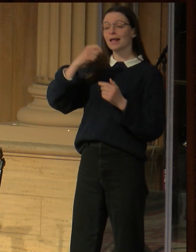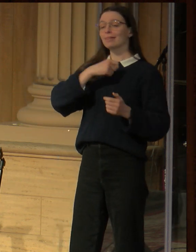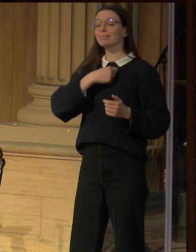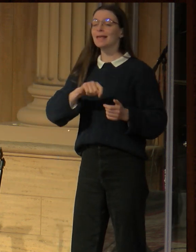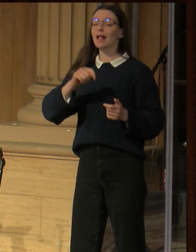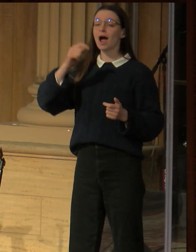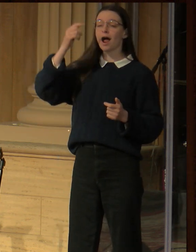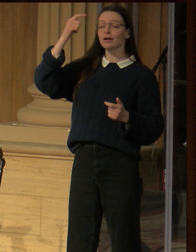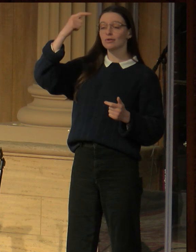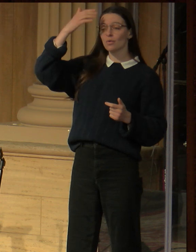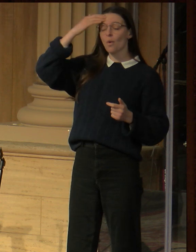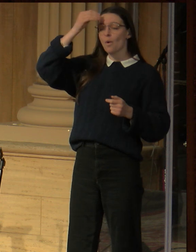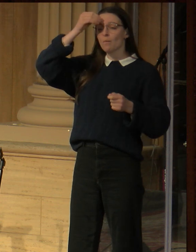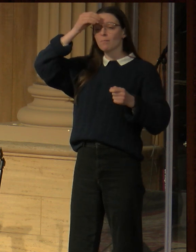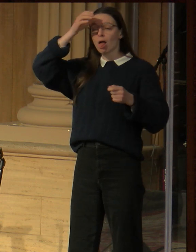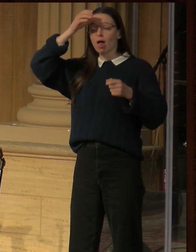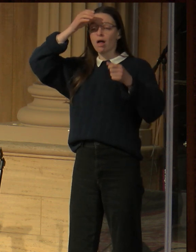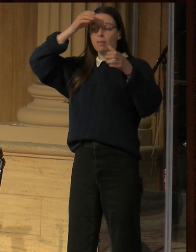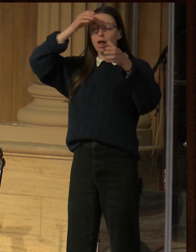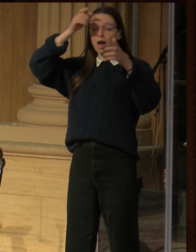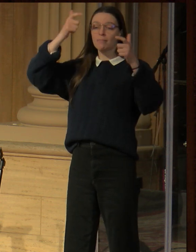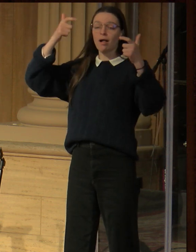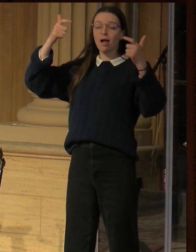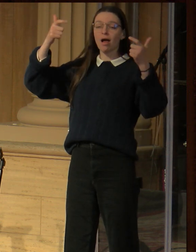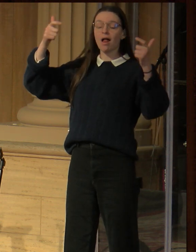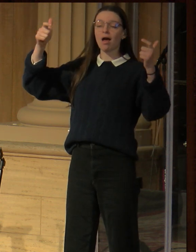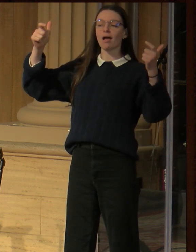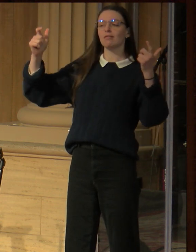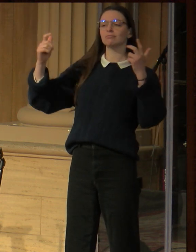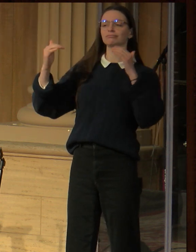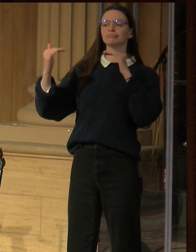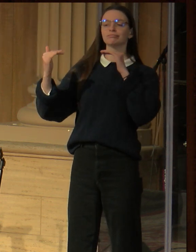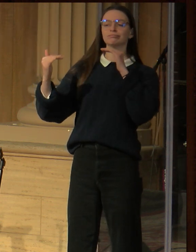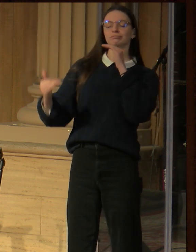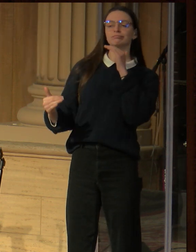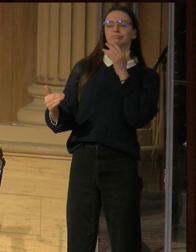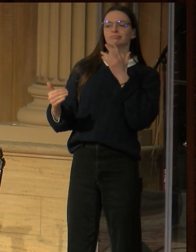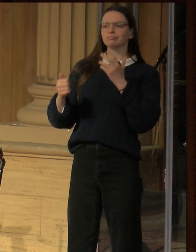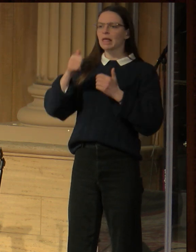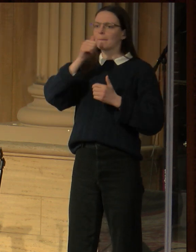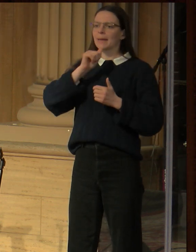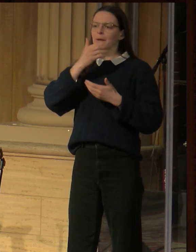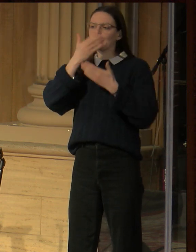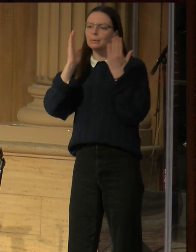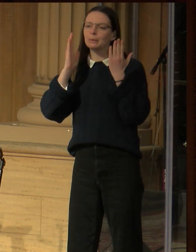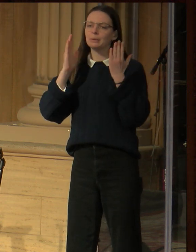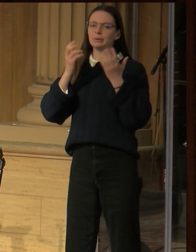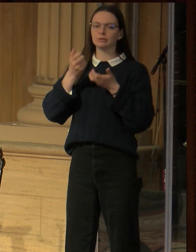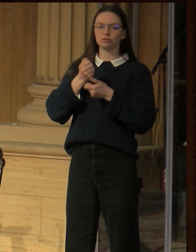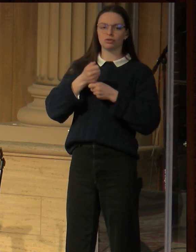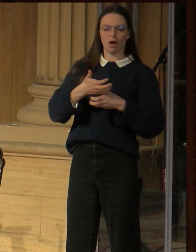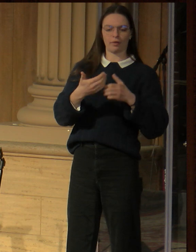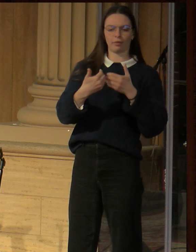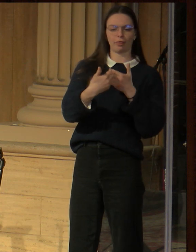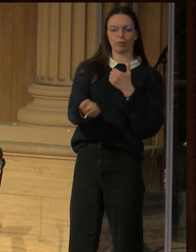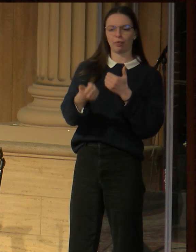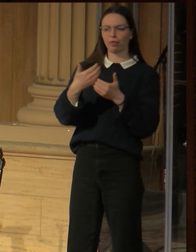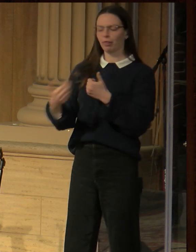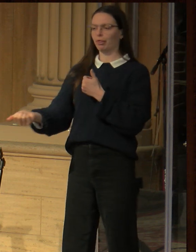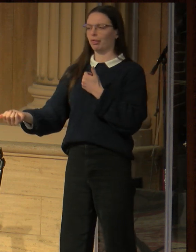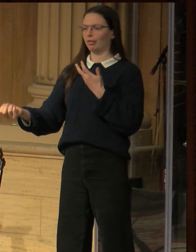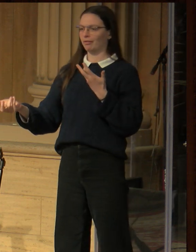to our heads and we're becoming more arrogant, more unkind, more impatient, more divisive,